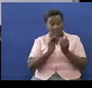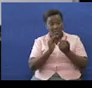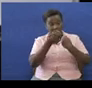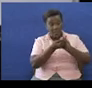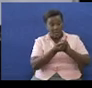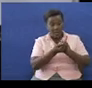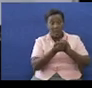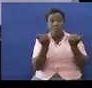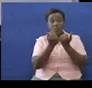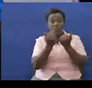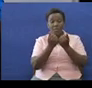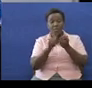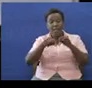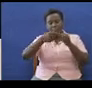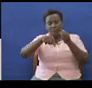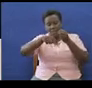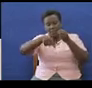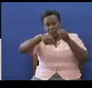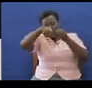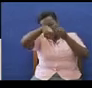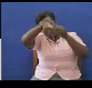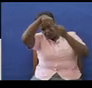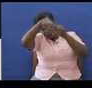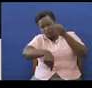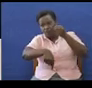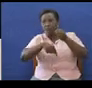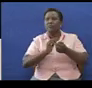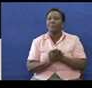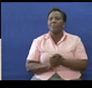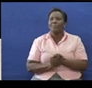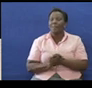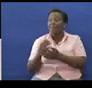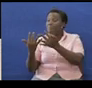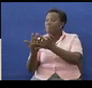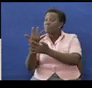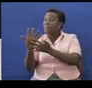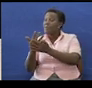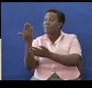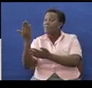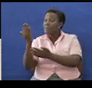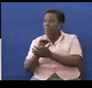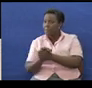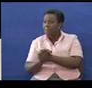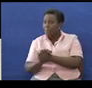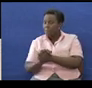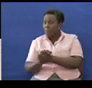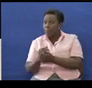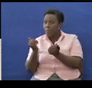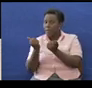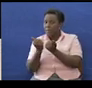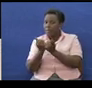They adapt themselves through roots. The third thing, other plants normally